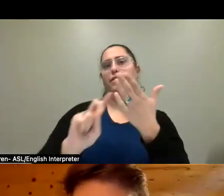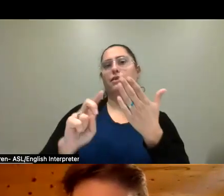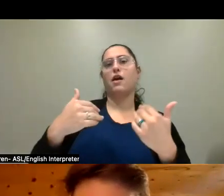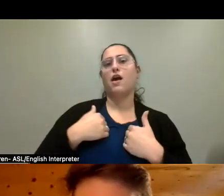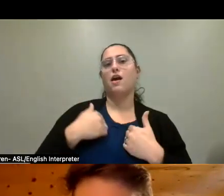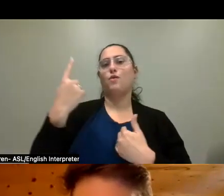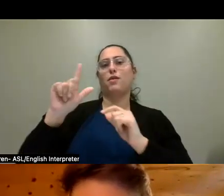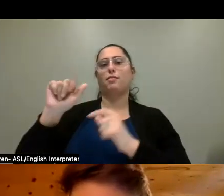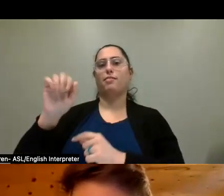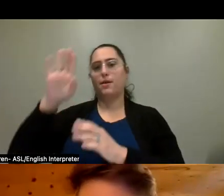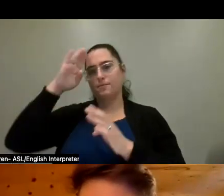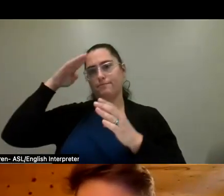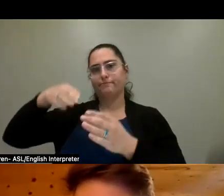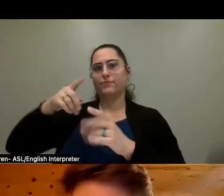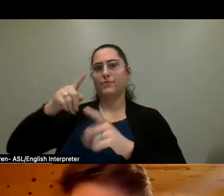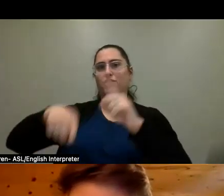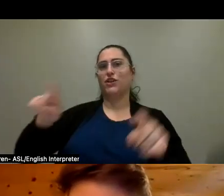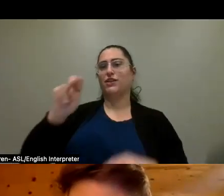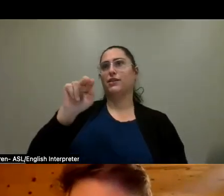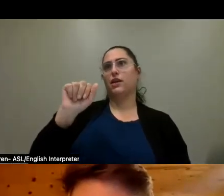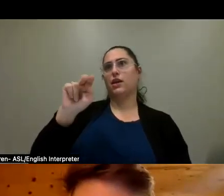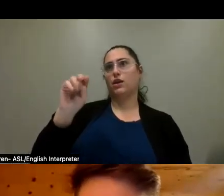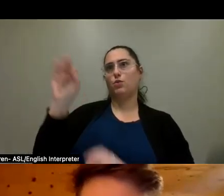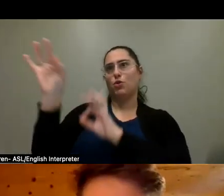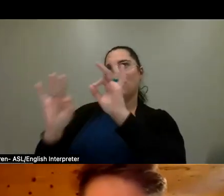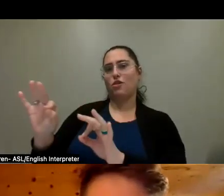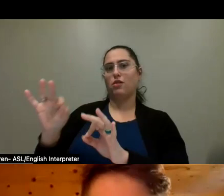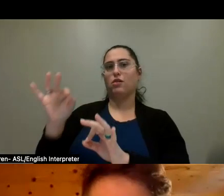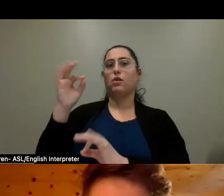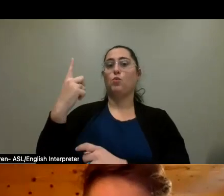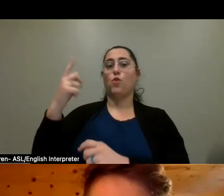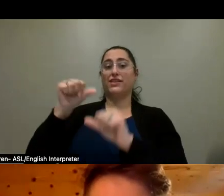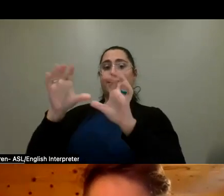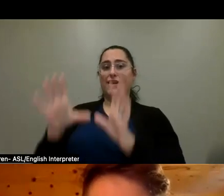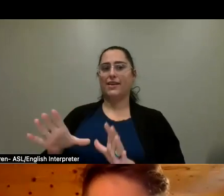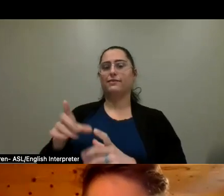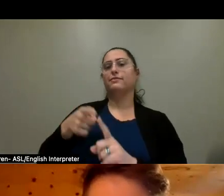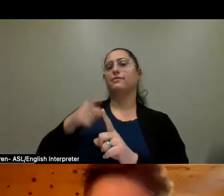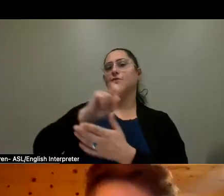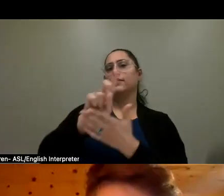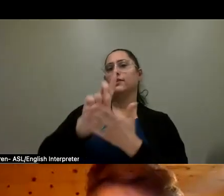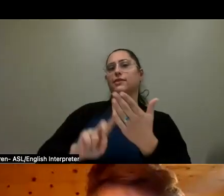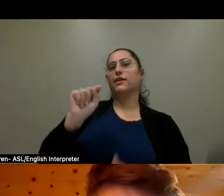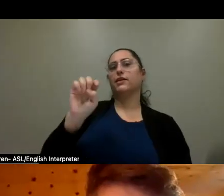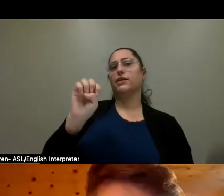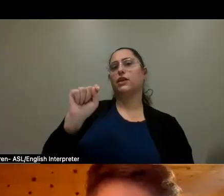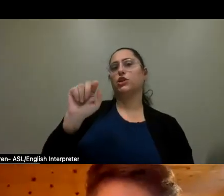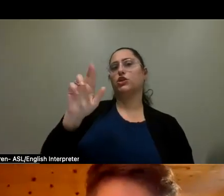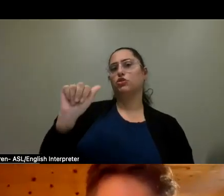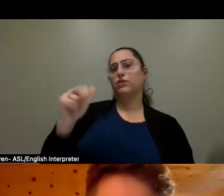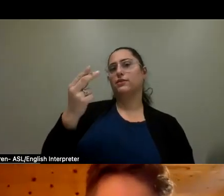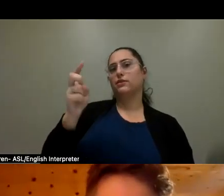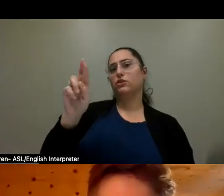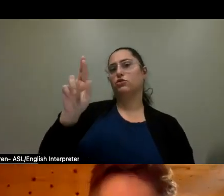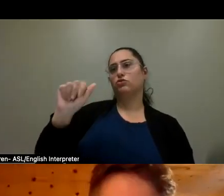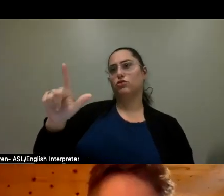Lab. They're working on different nanoparticles. So in this case, Robert D. Haas redesigned some of the tetrahedral nanoparticles. So in this case, the